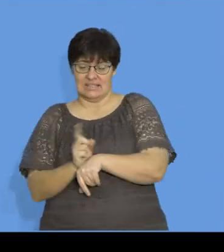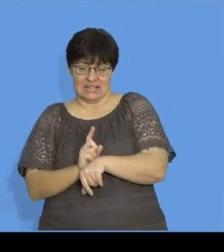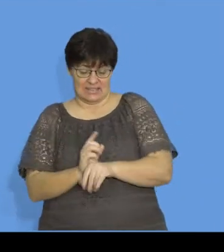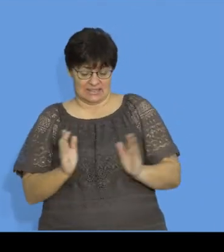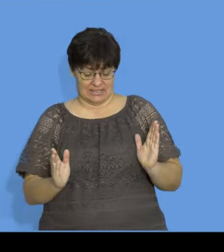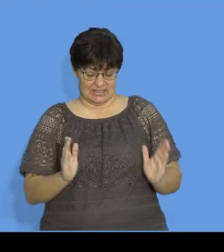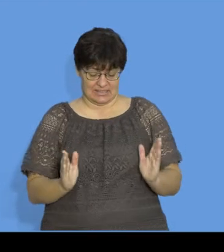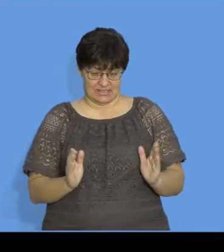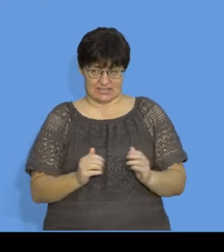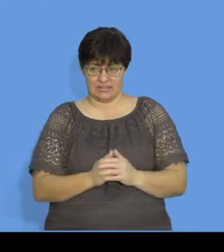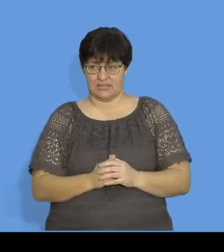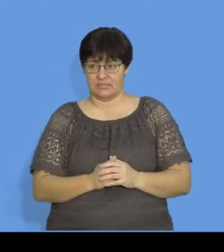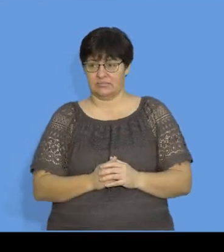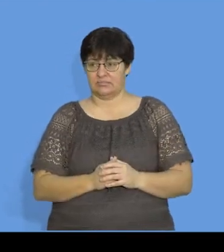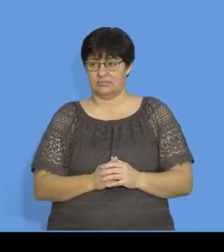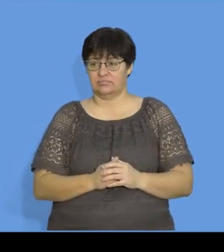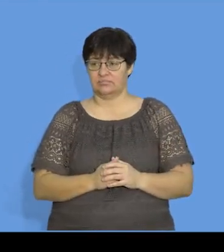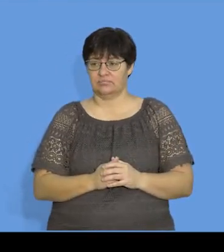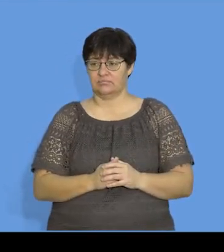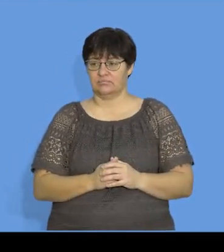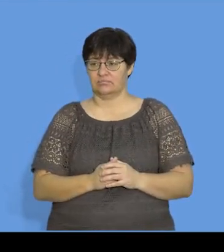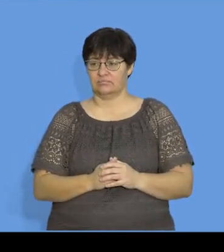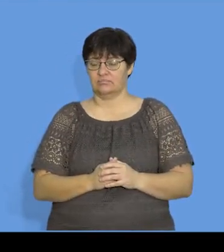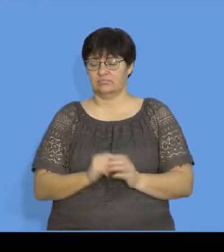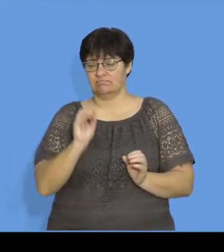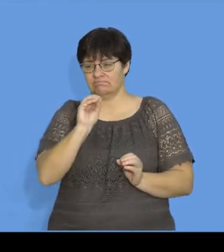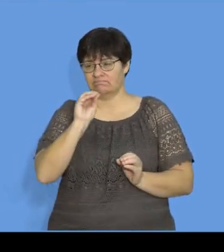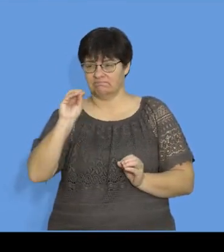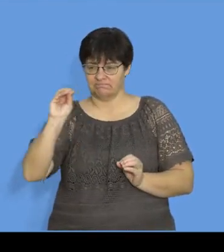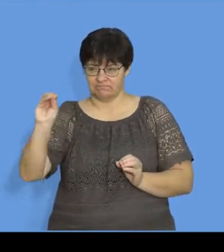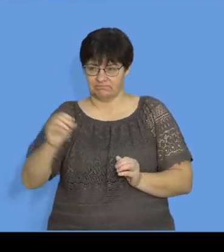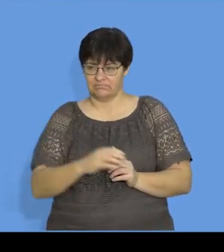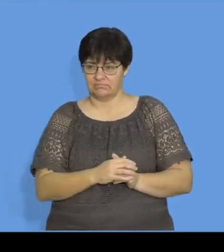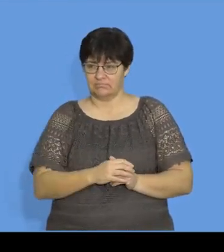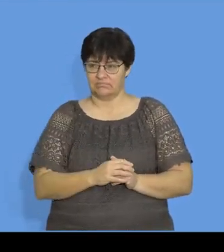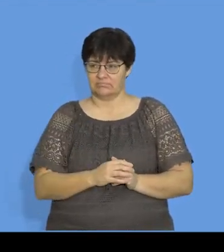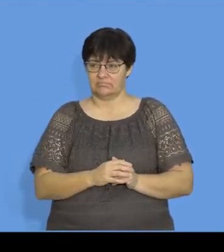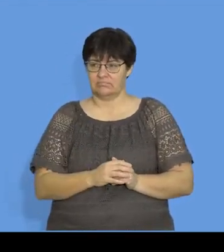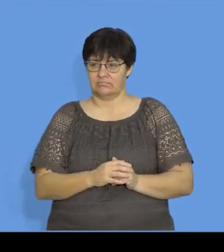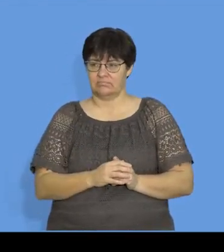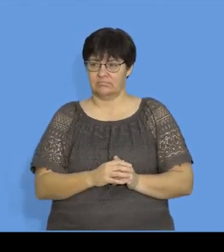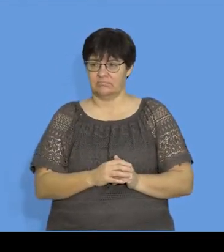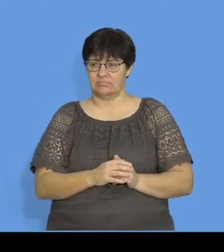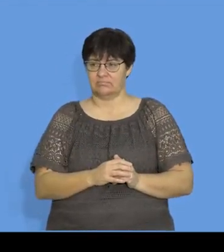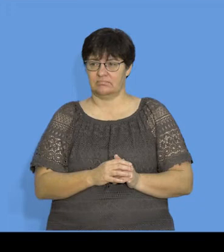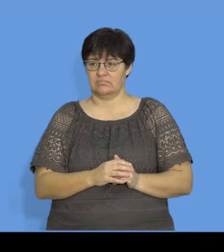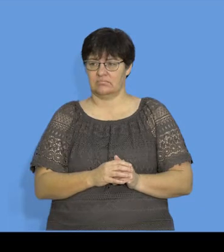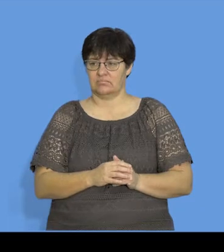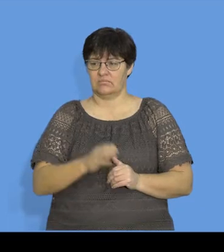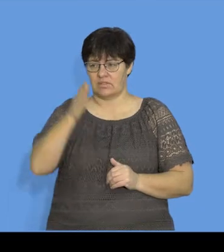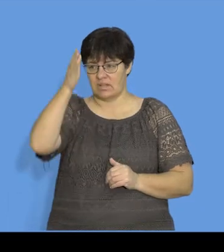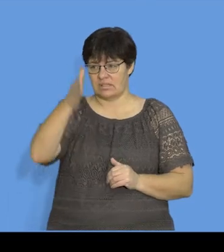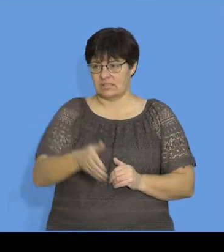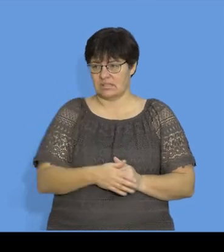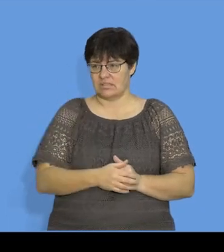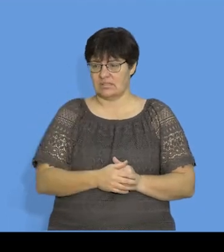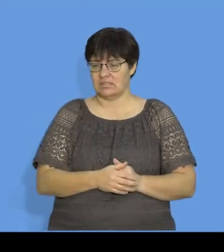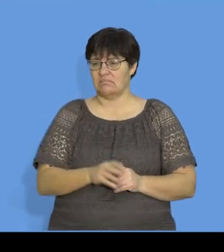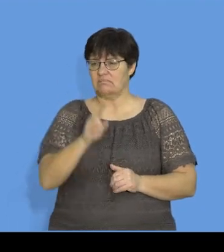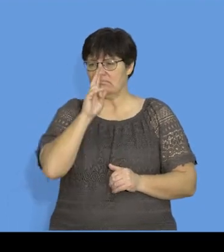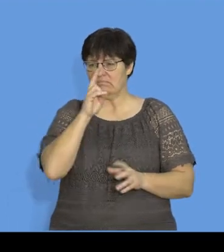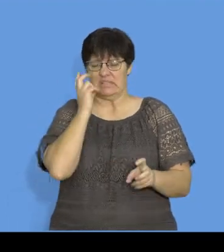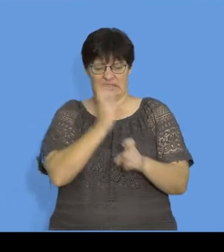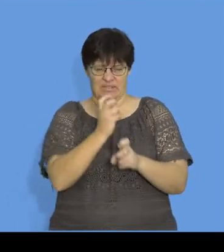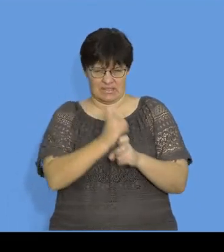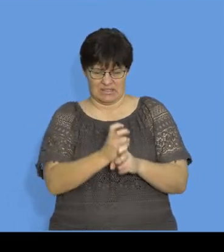4, 6, 8, 10, that's 12, 14, 16, 18 is here, okay? I know it's hard to